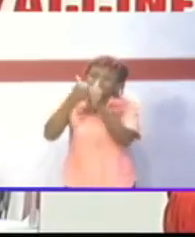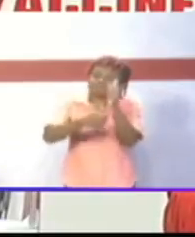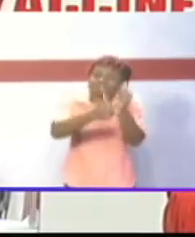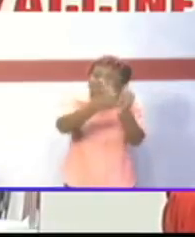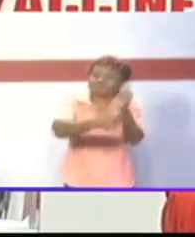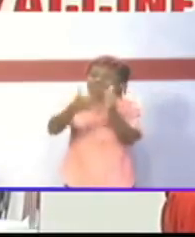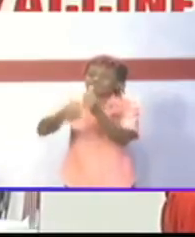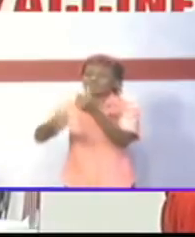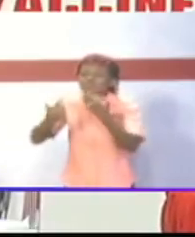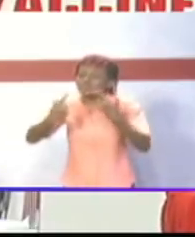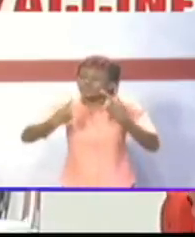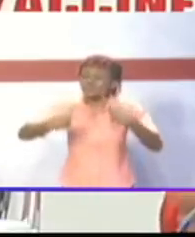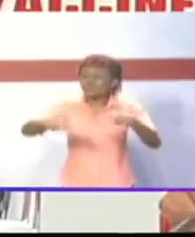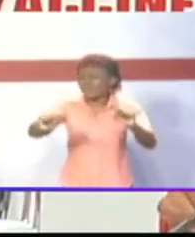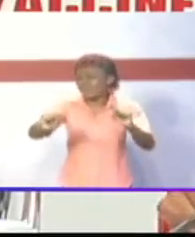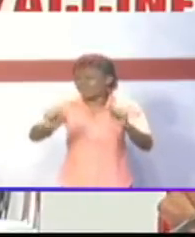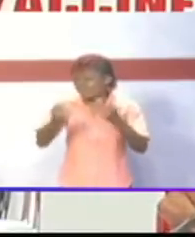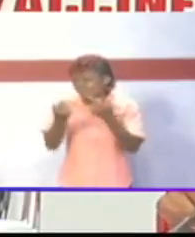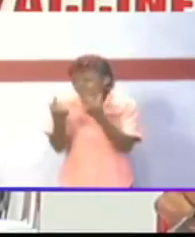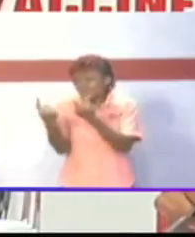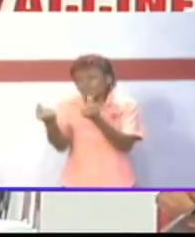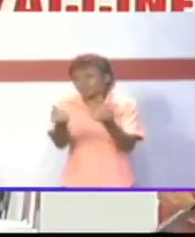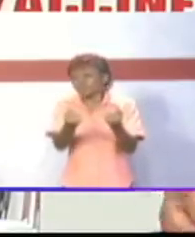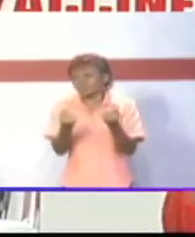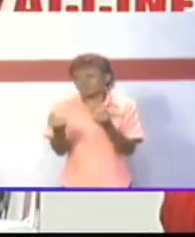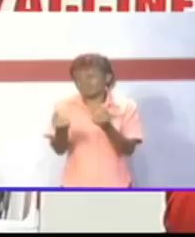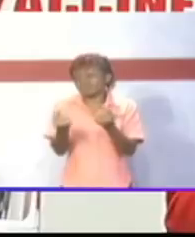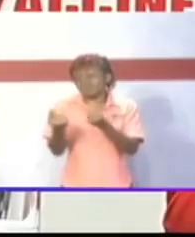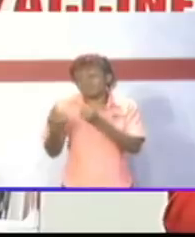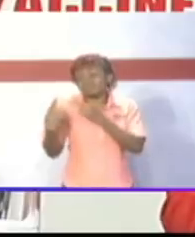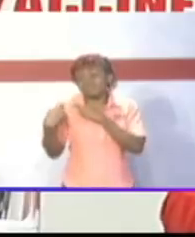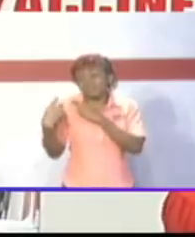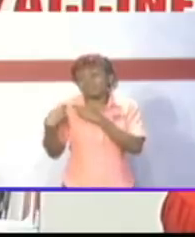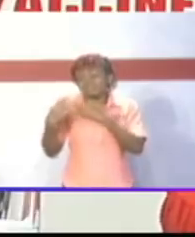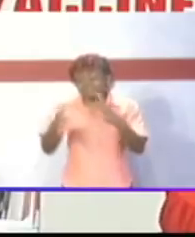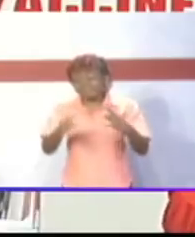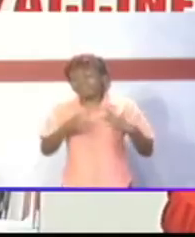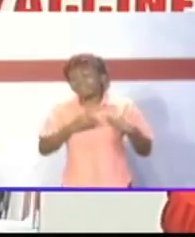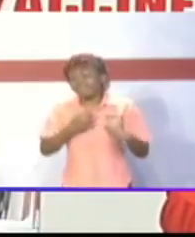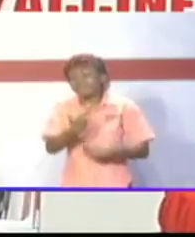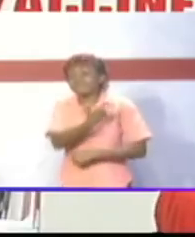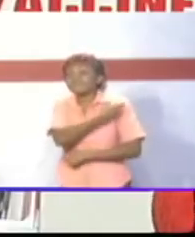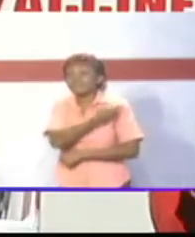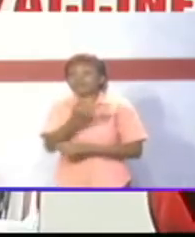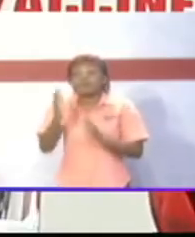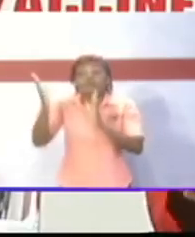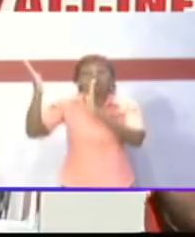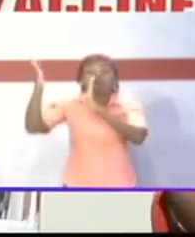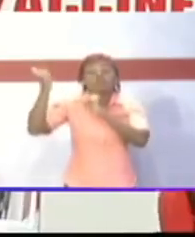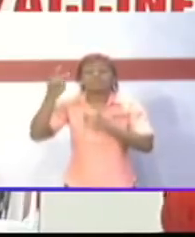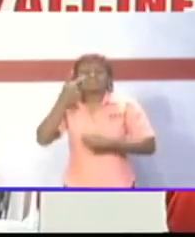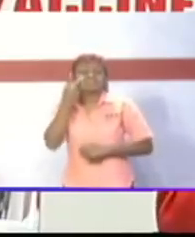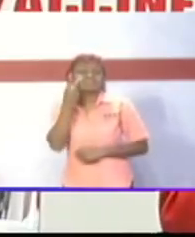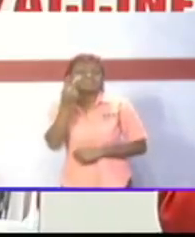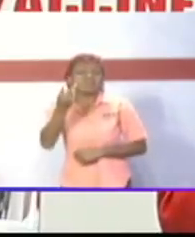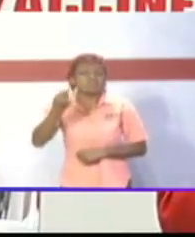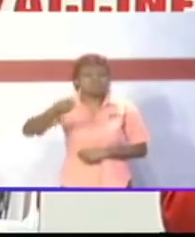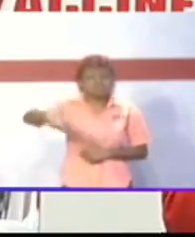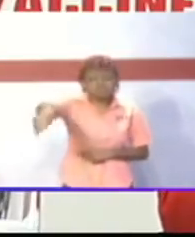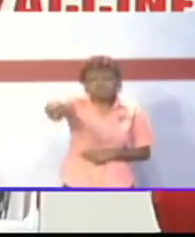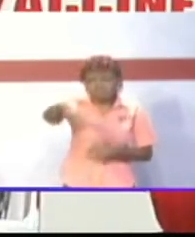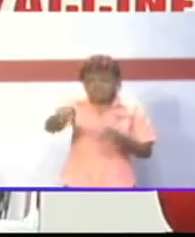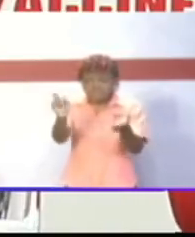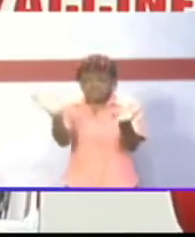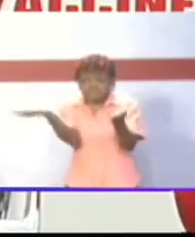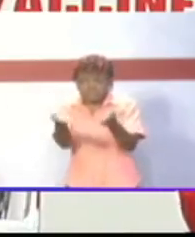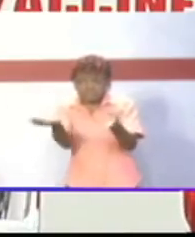figures that we are seeing not only in Trinidad and Tobago, but in many other countries, by simply making